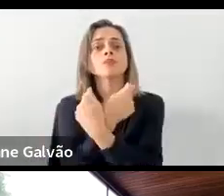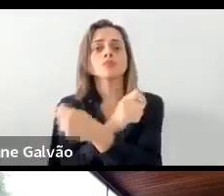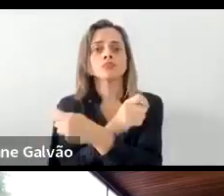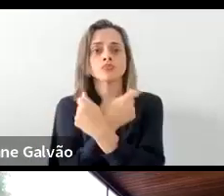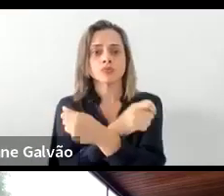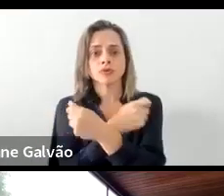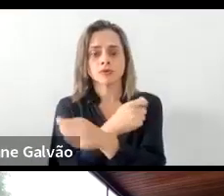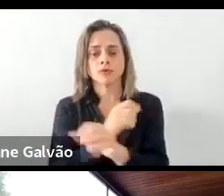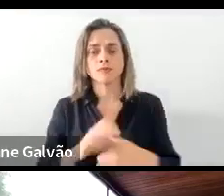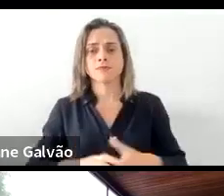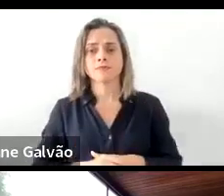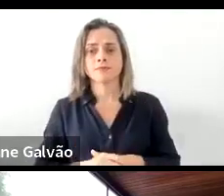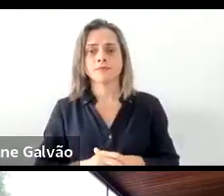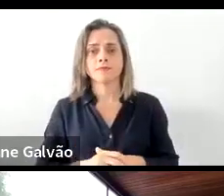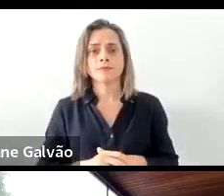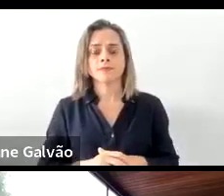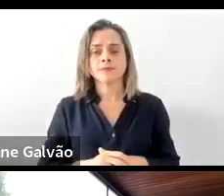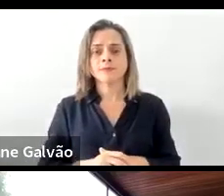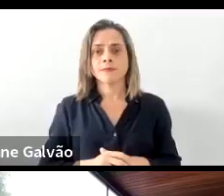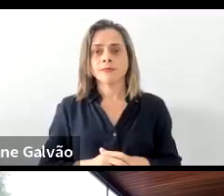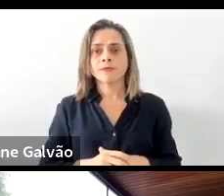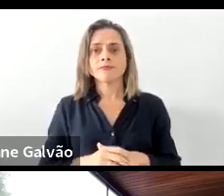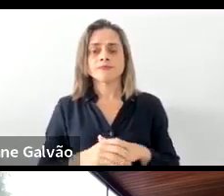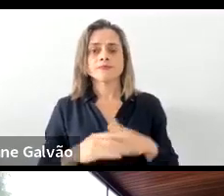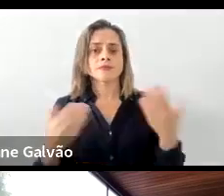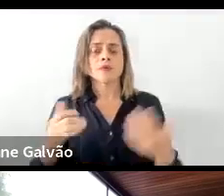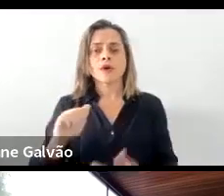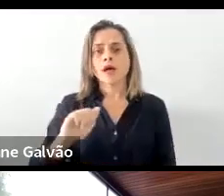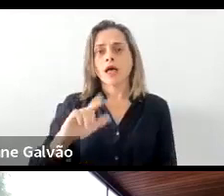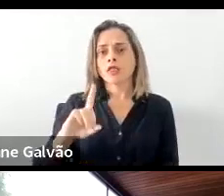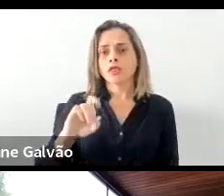University of Rio de Janeiro. And hopefully,